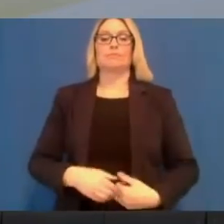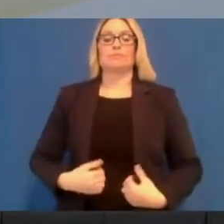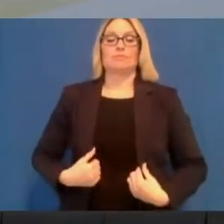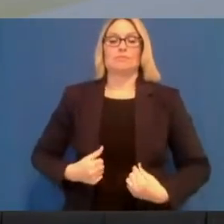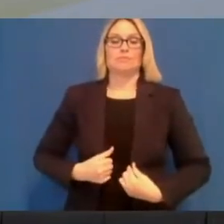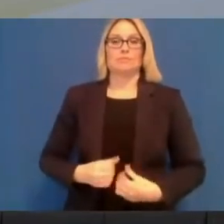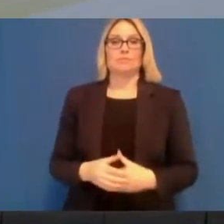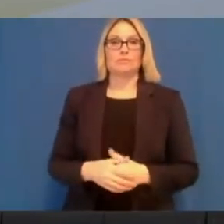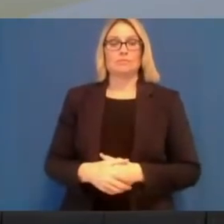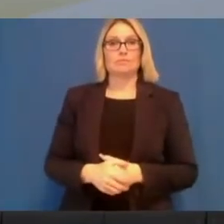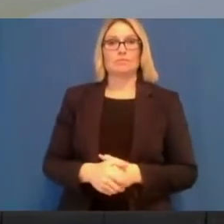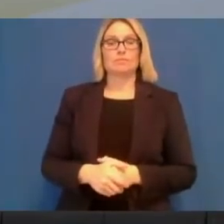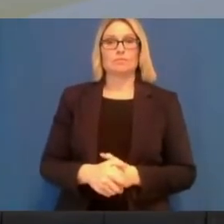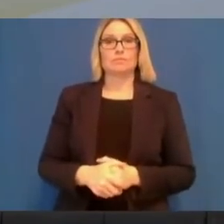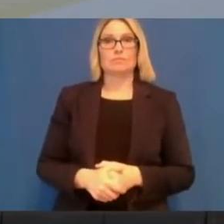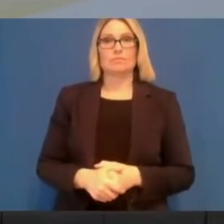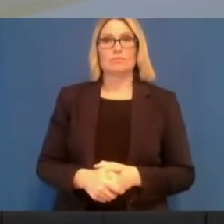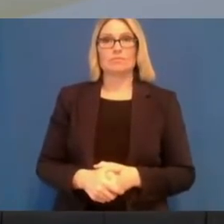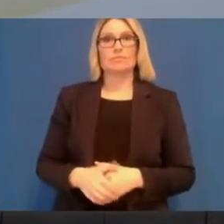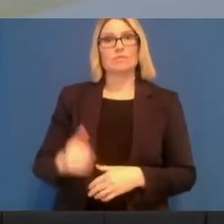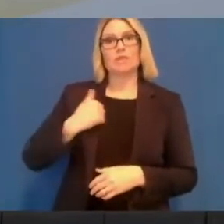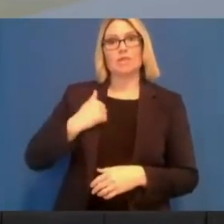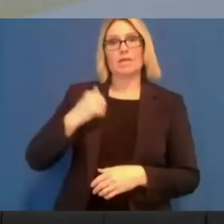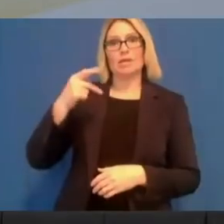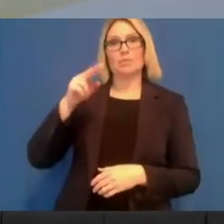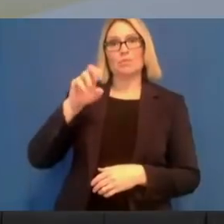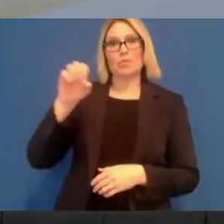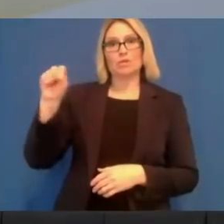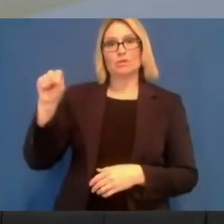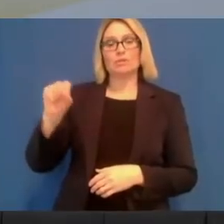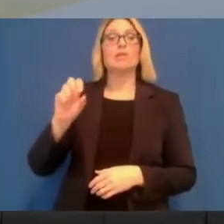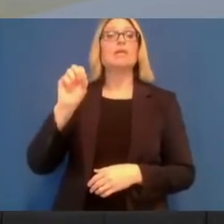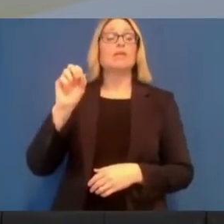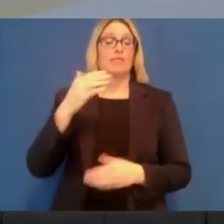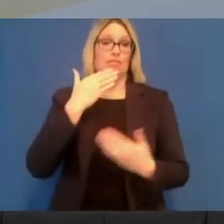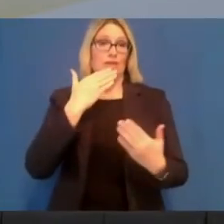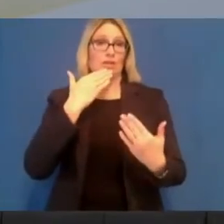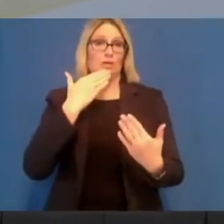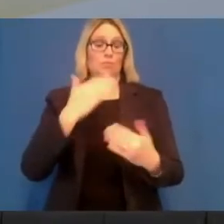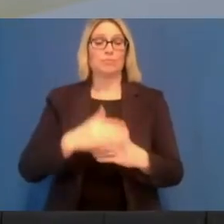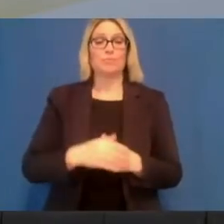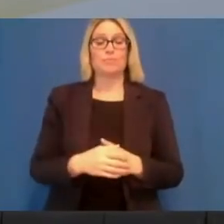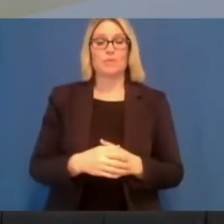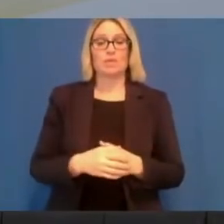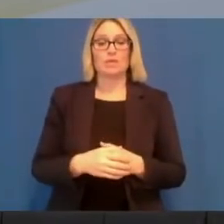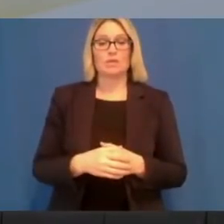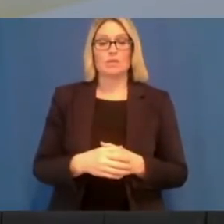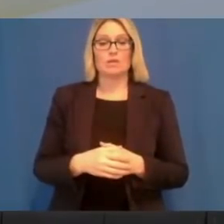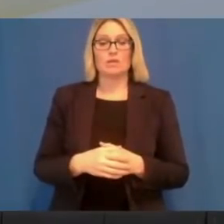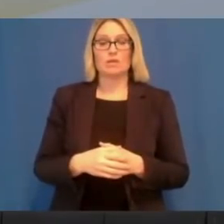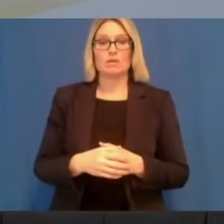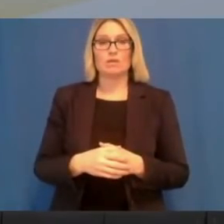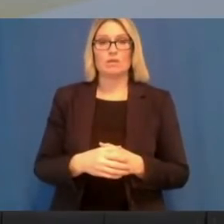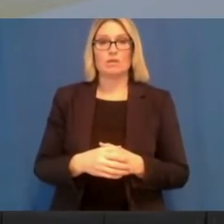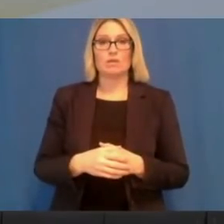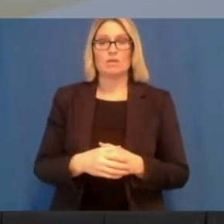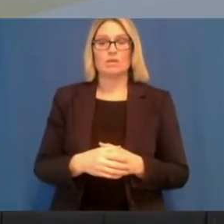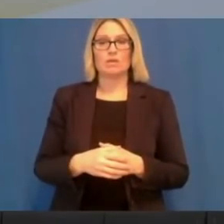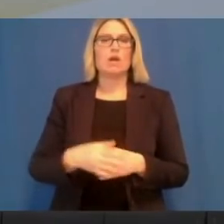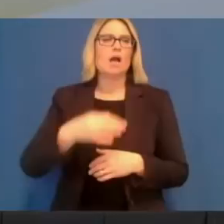Brett Bundell, Canadian Press. Yeah, thank you for taking my question. I'm wondering, this was touched